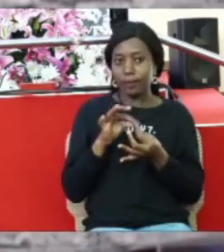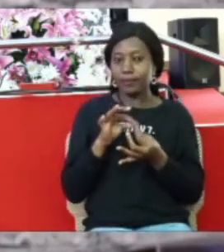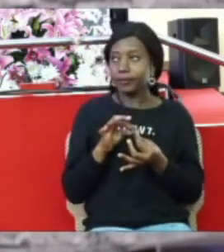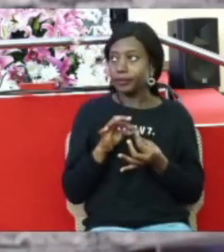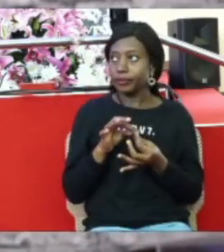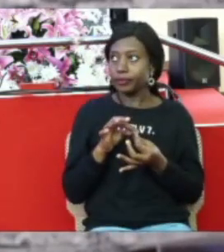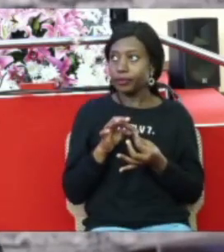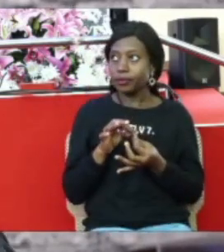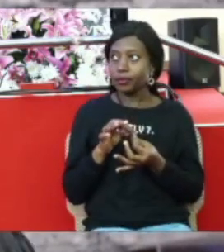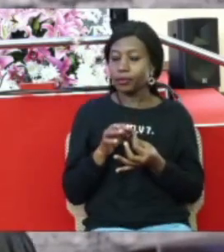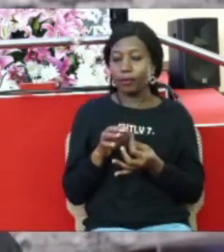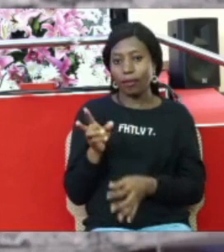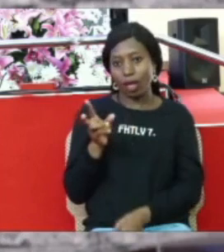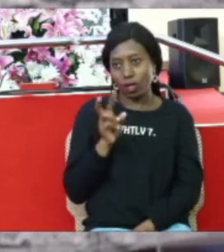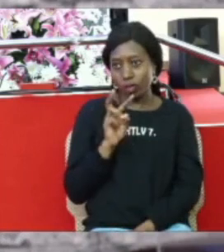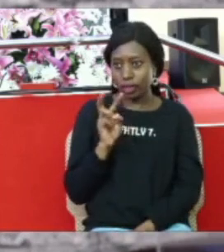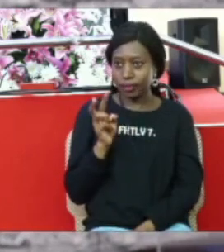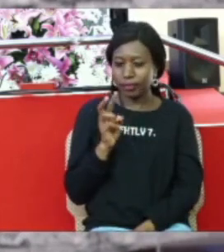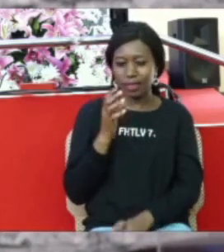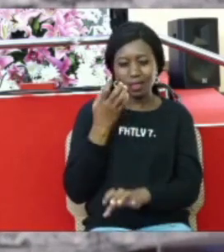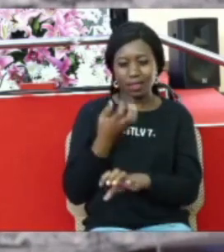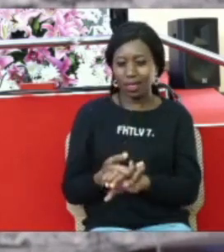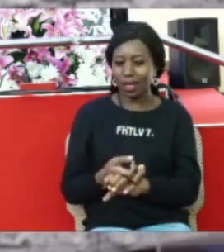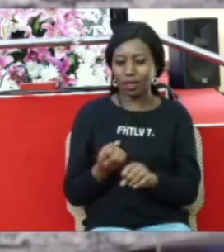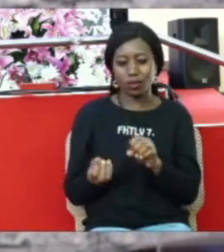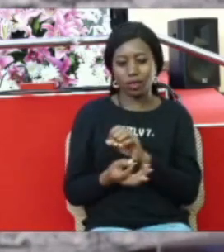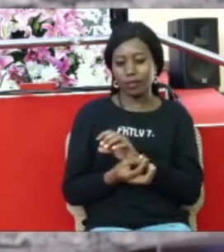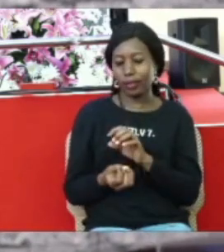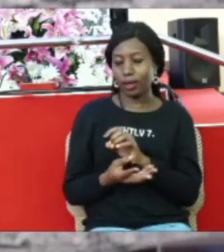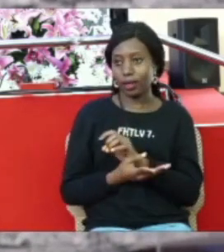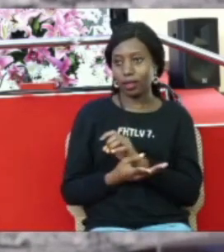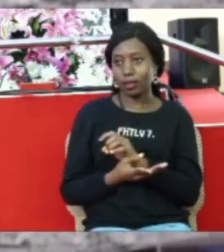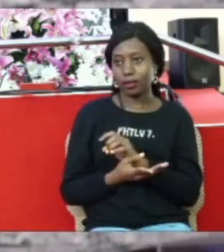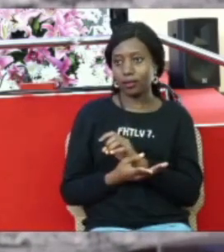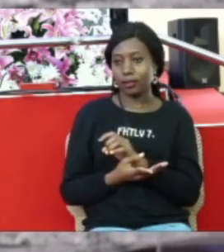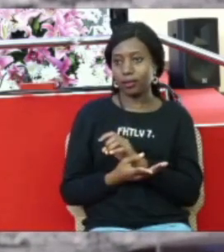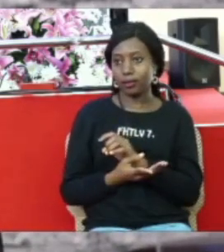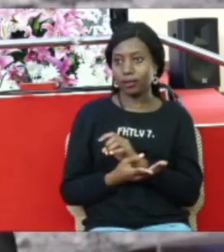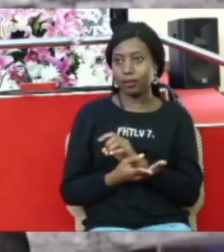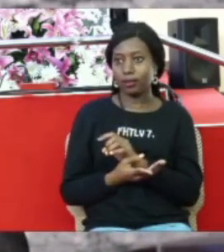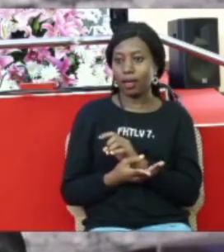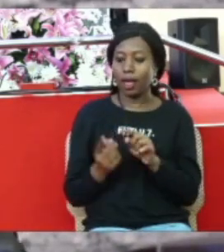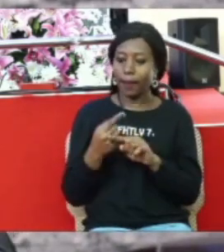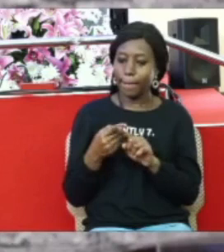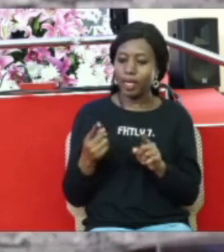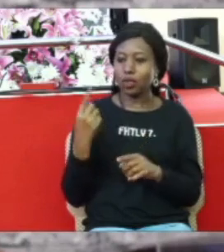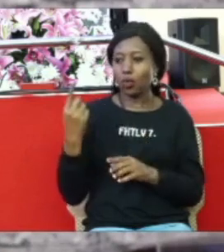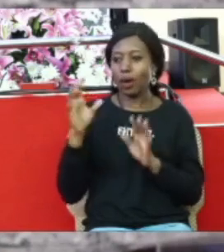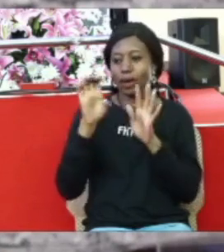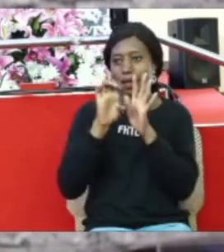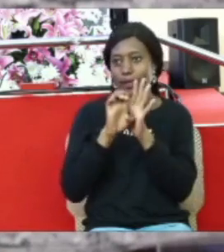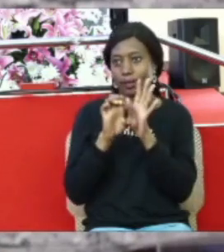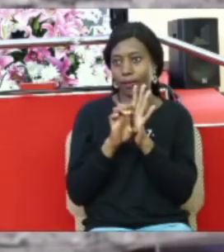You see, it is hard for me to explain what I mean. But one of the examples that I have is personal